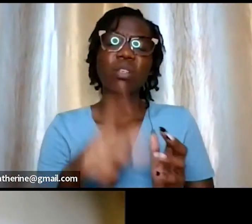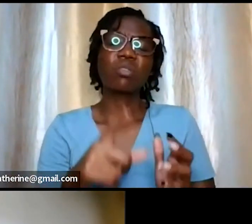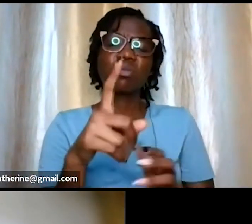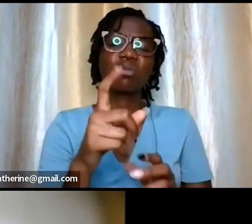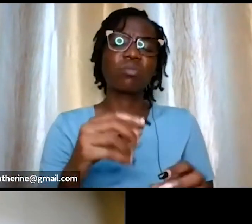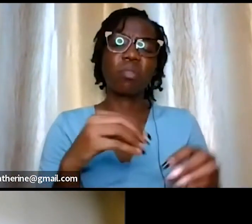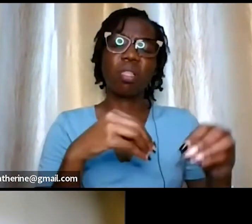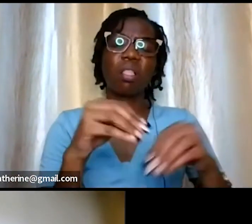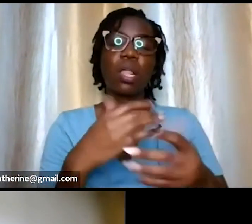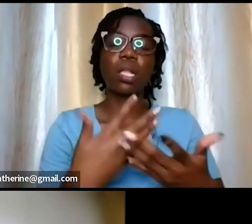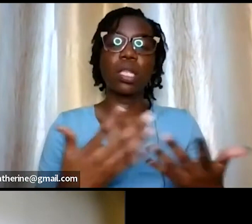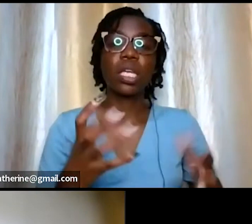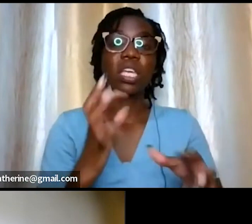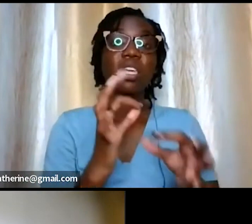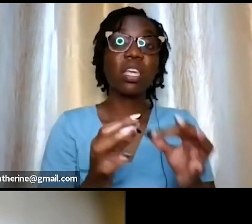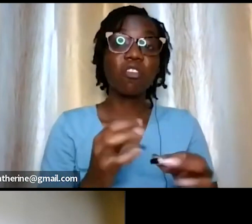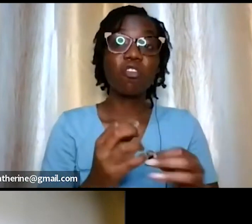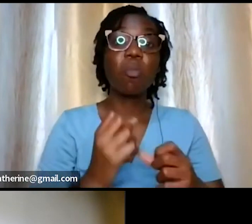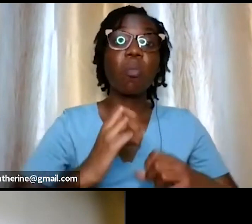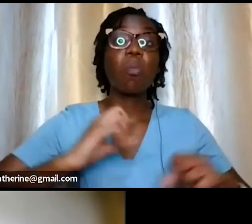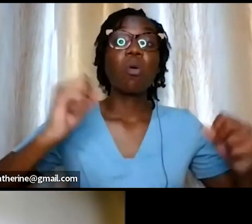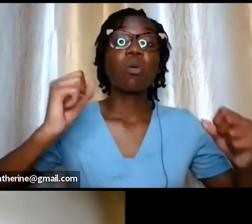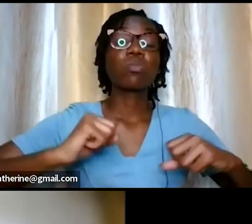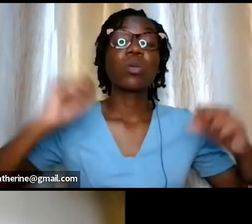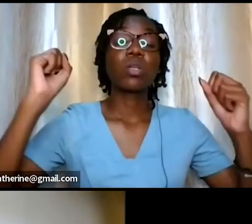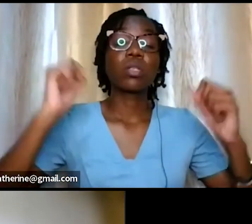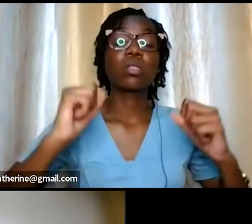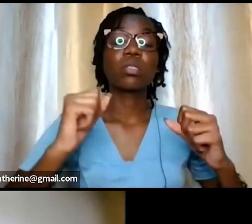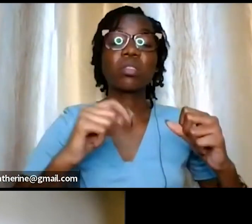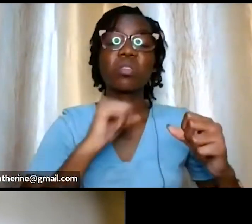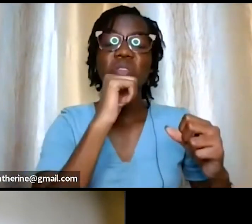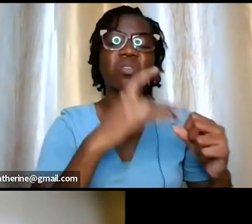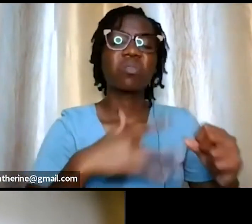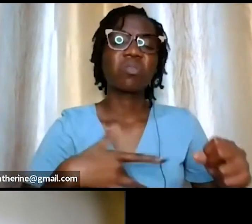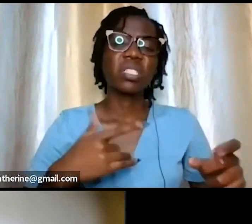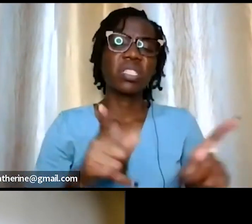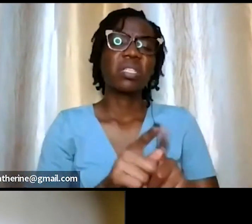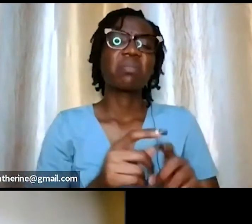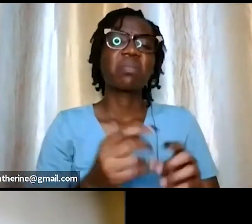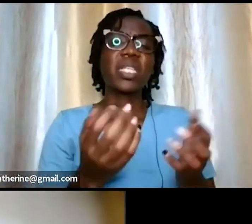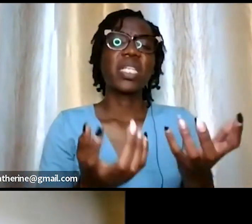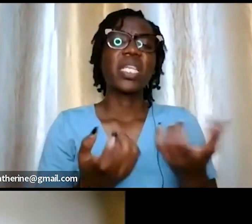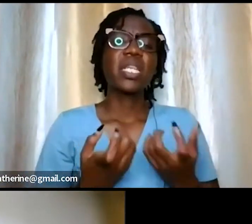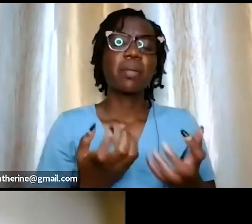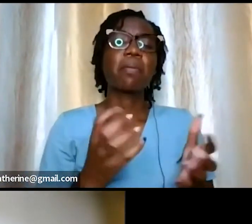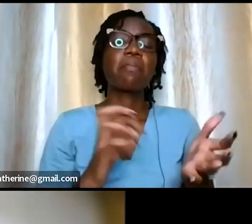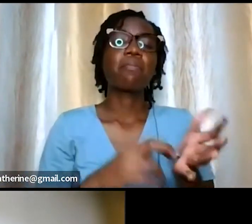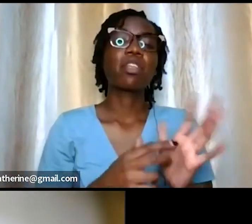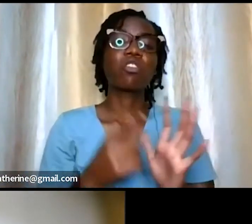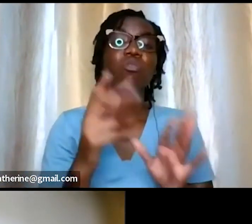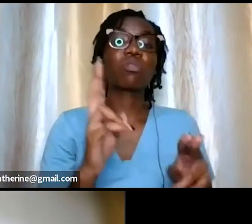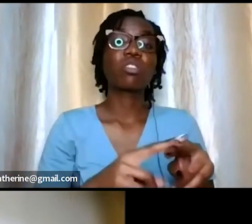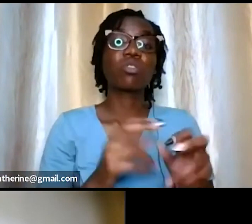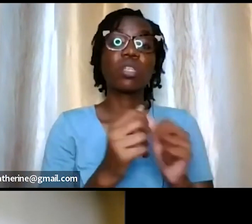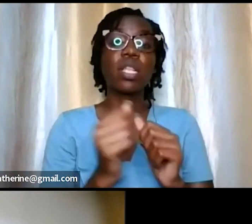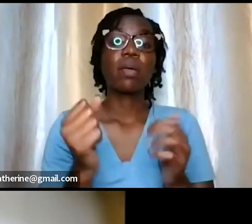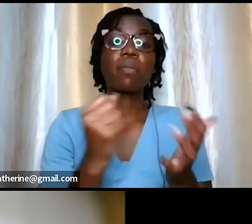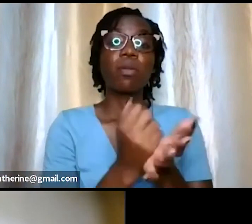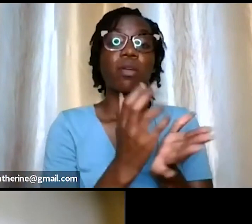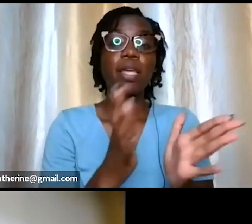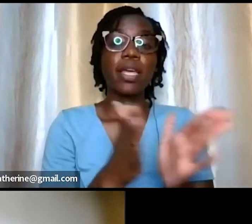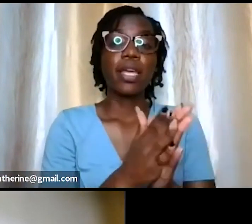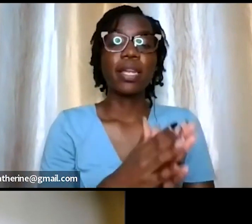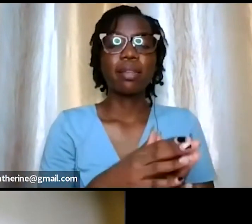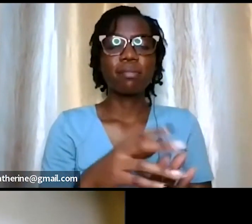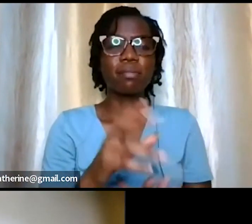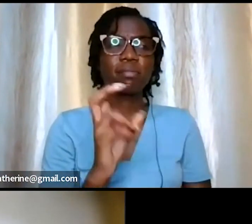your seniors don't see that as a need, you actually just need to sit with your employer and find out what